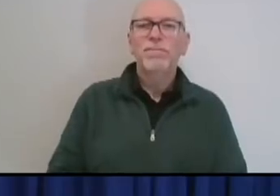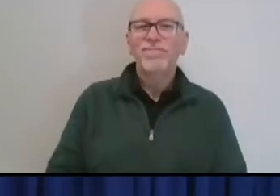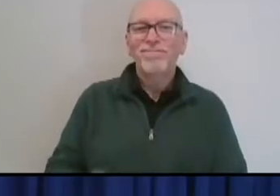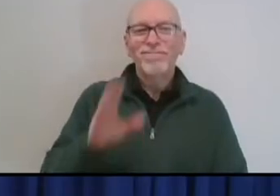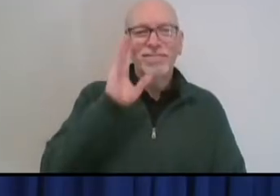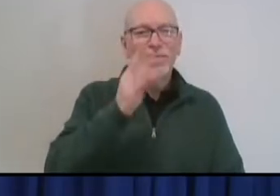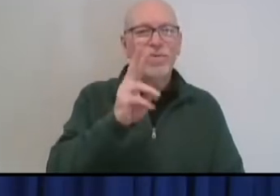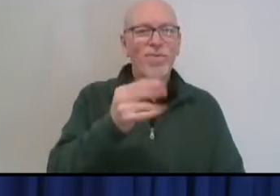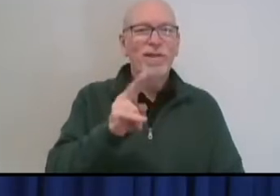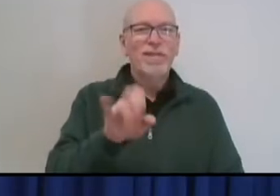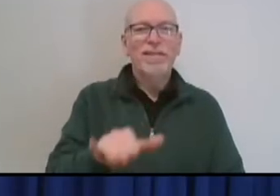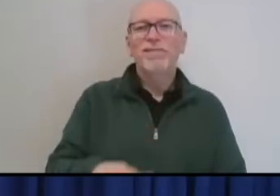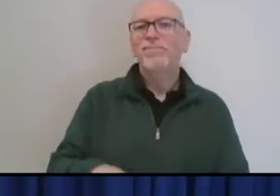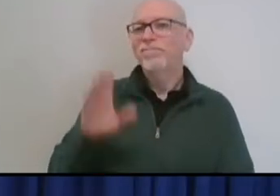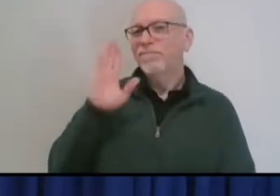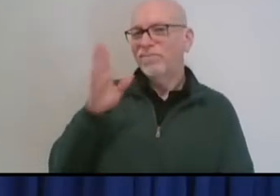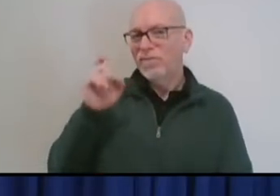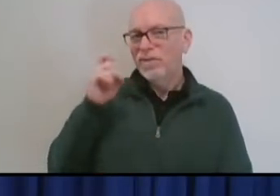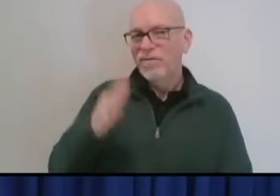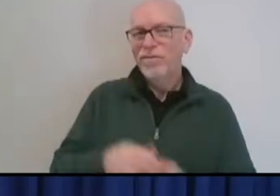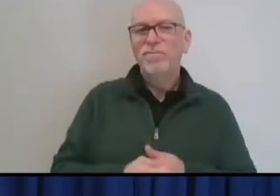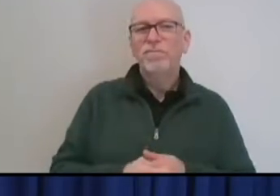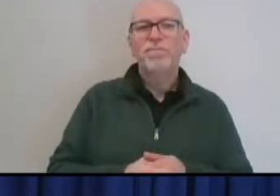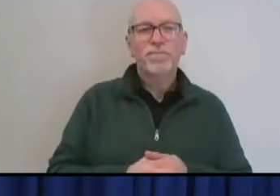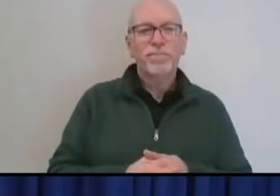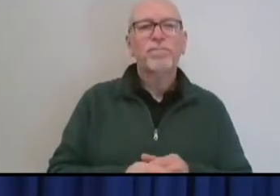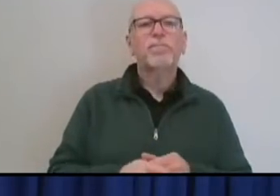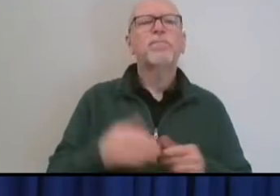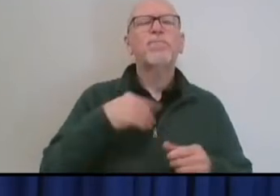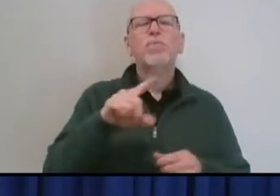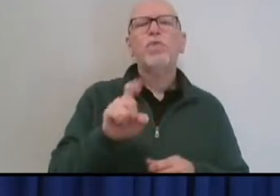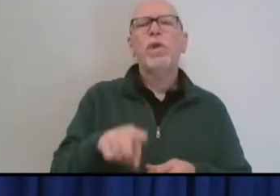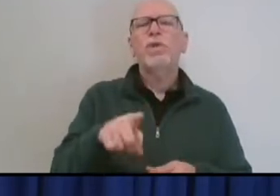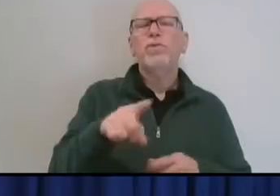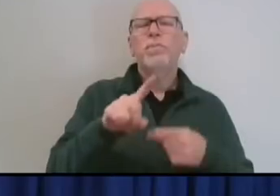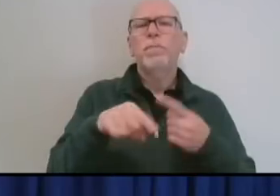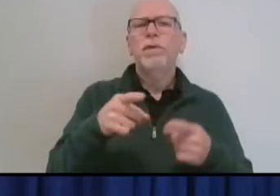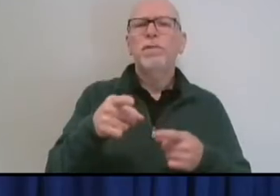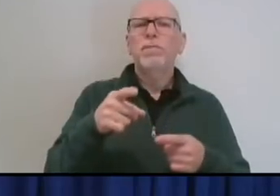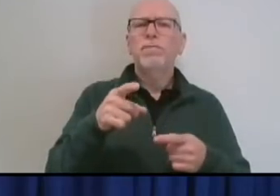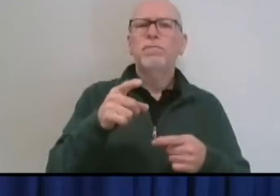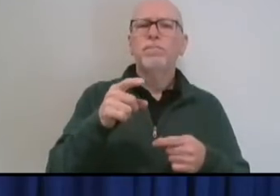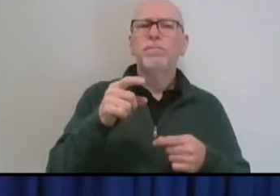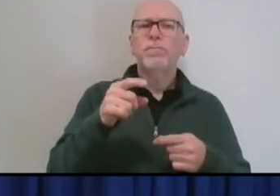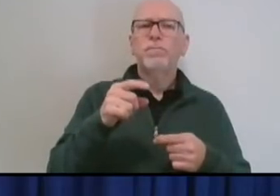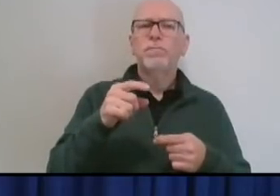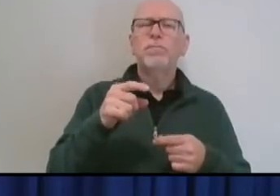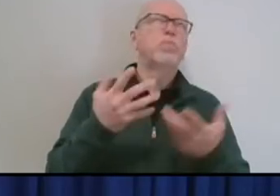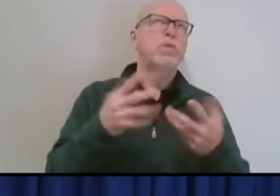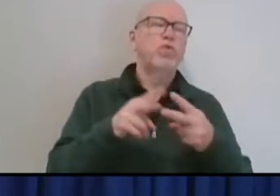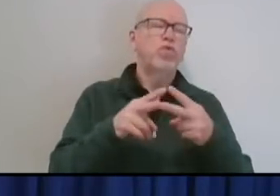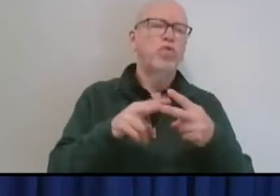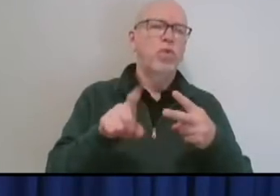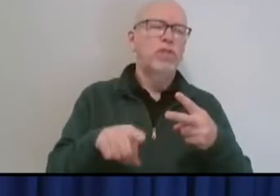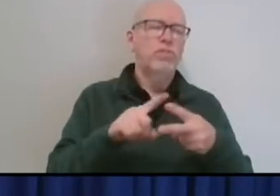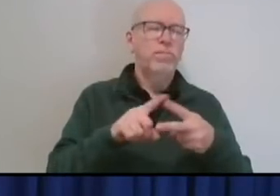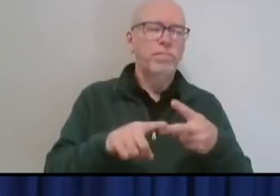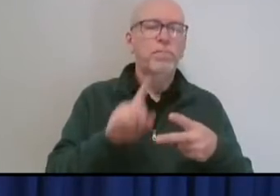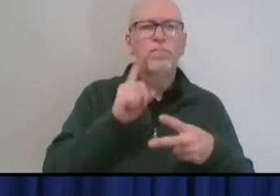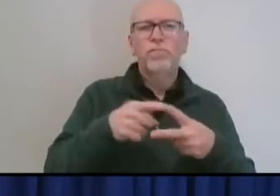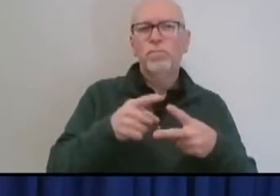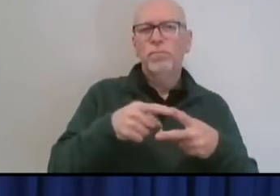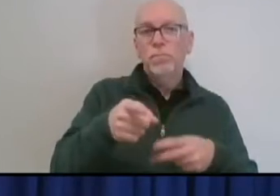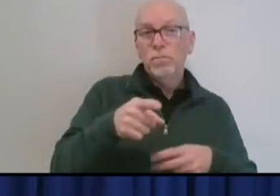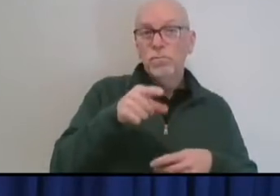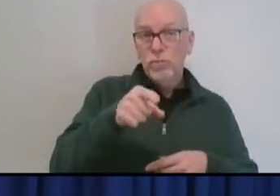Whitney. Good afternoon, Governor. I have a question about whether, I have two questions actually, but my first is whether you